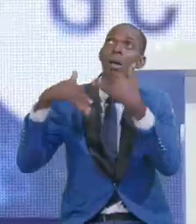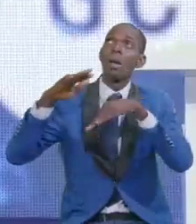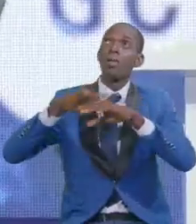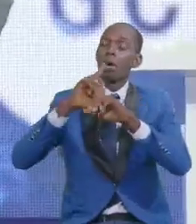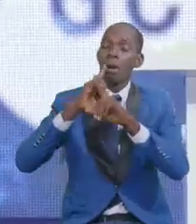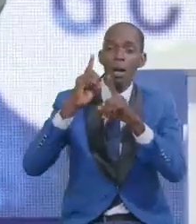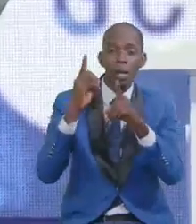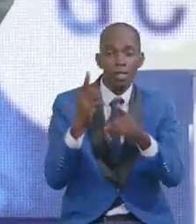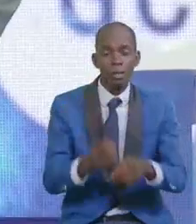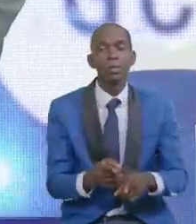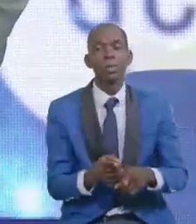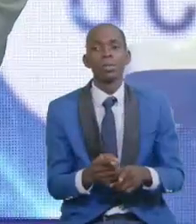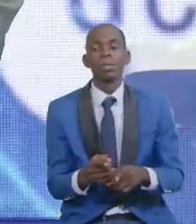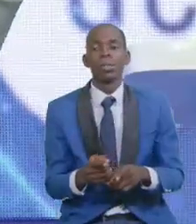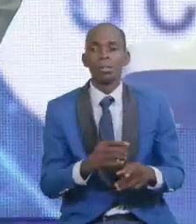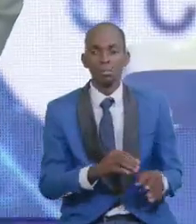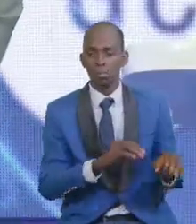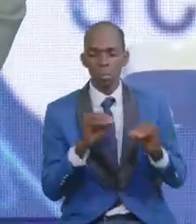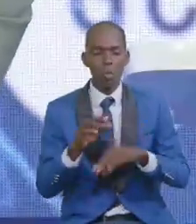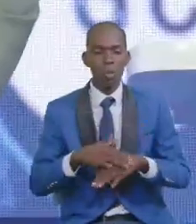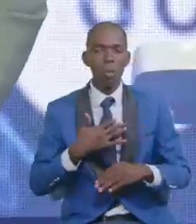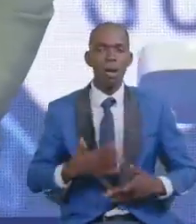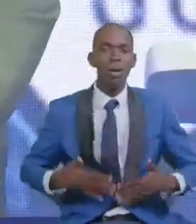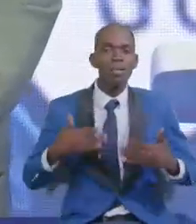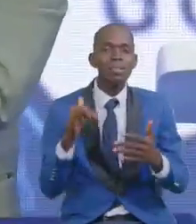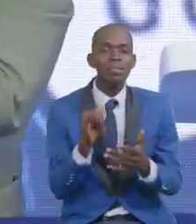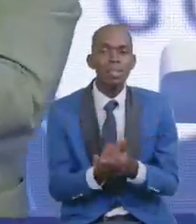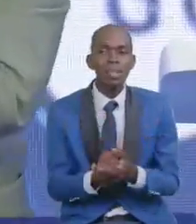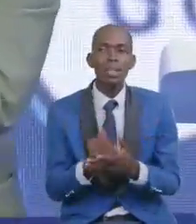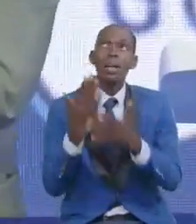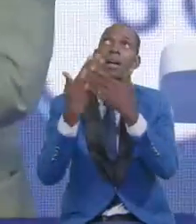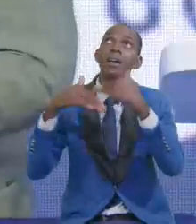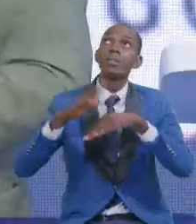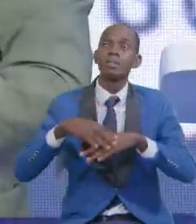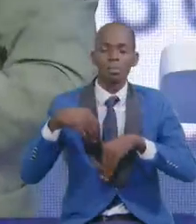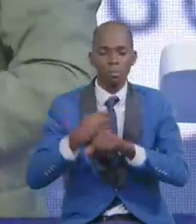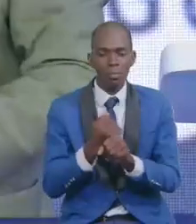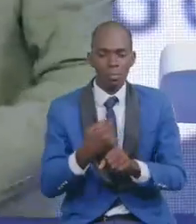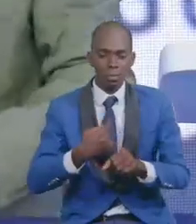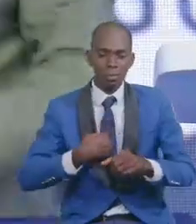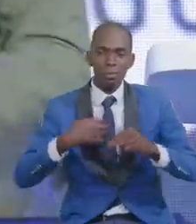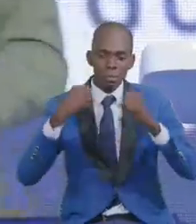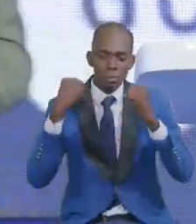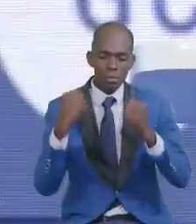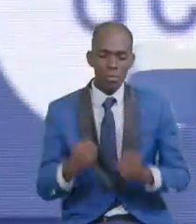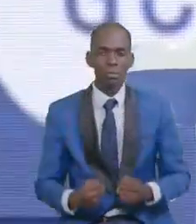pours blessing upon my life, that heaven makes me strong.